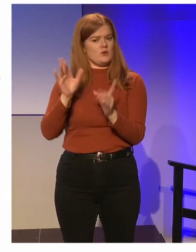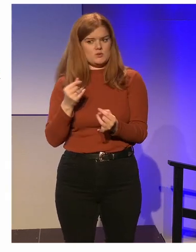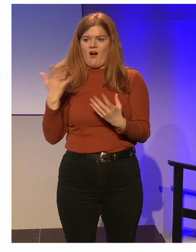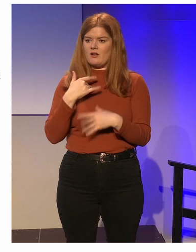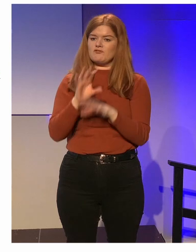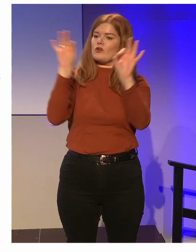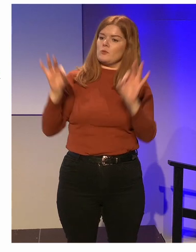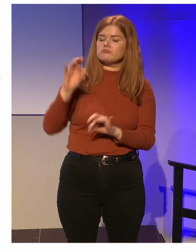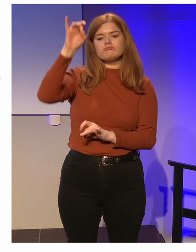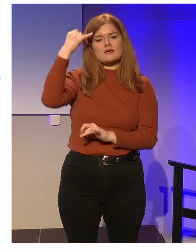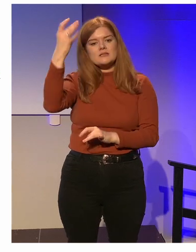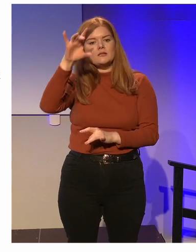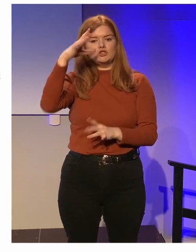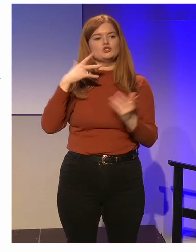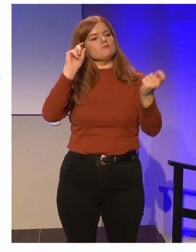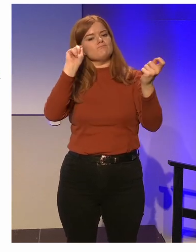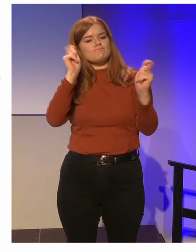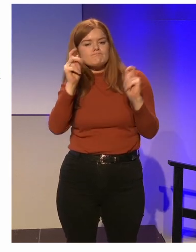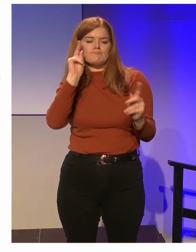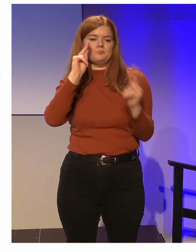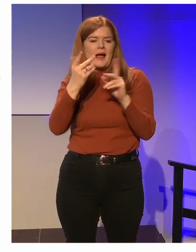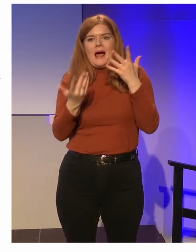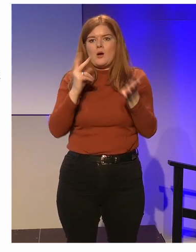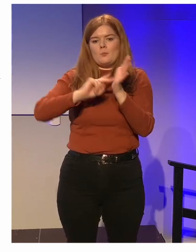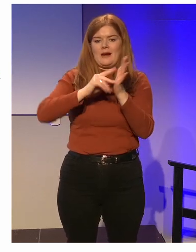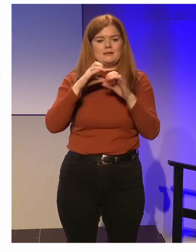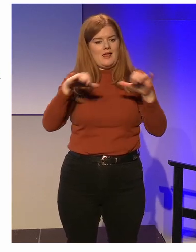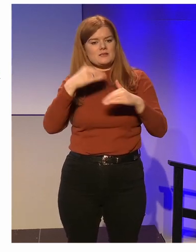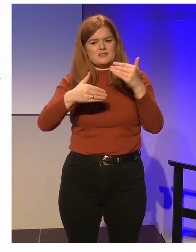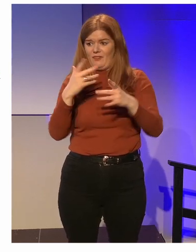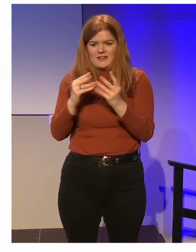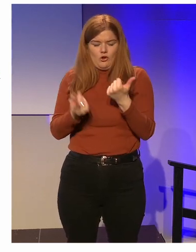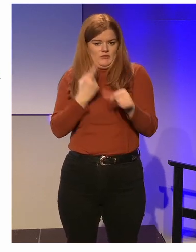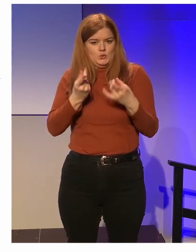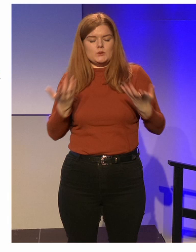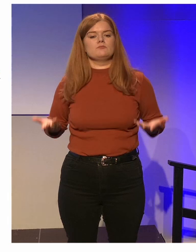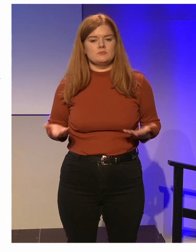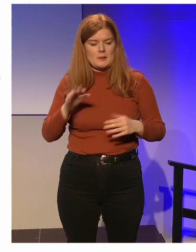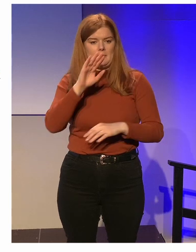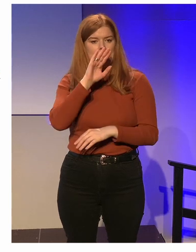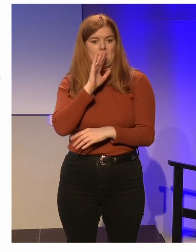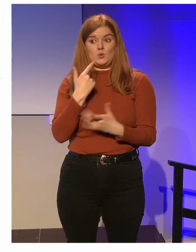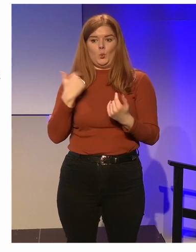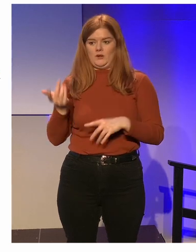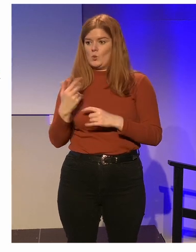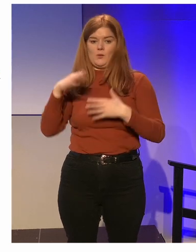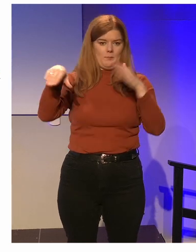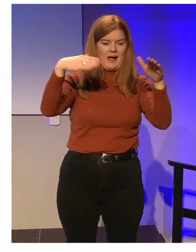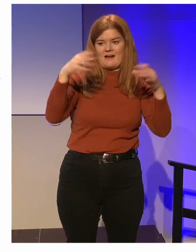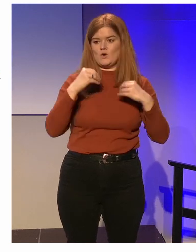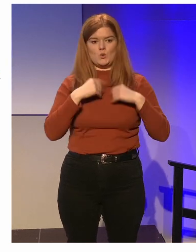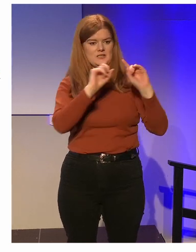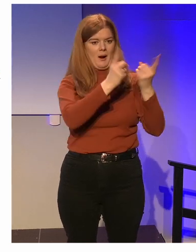is a framework. It is just rethinking how you're planning your lessons, stuff you're already doing. So we went back, we had our